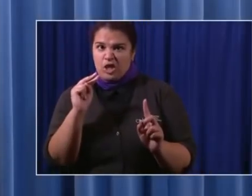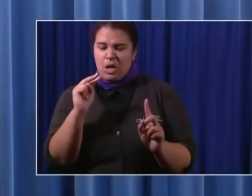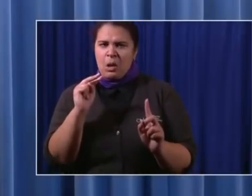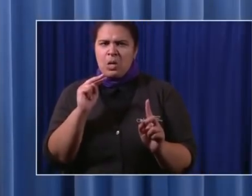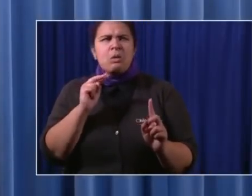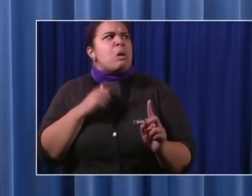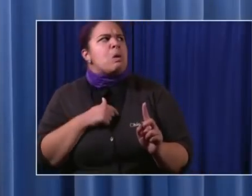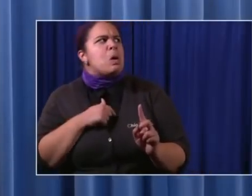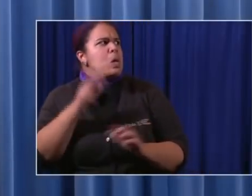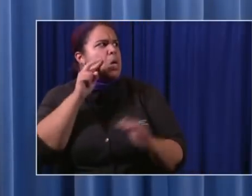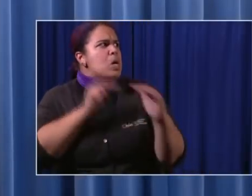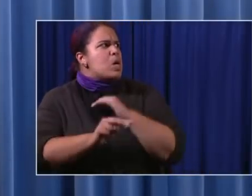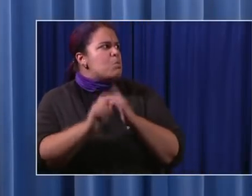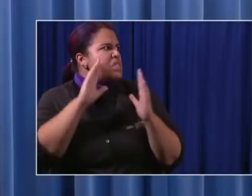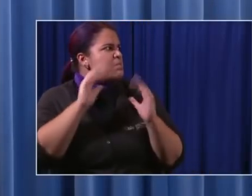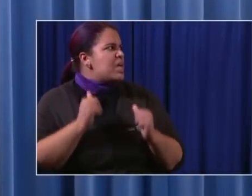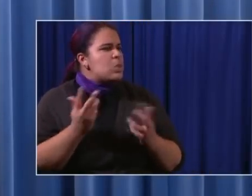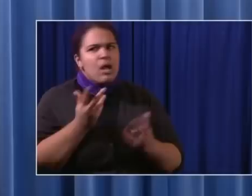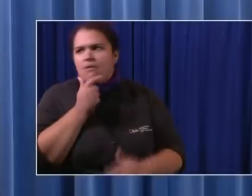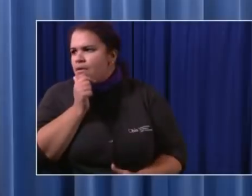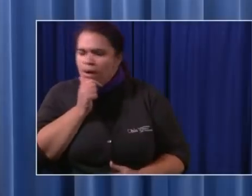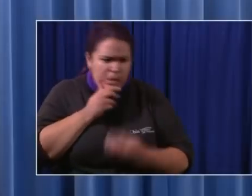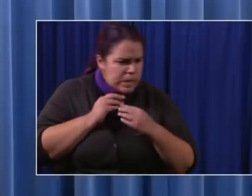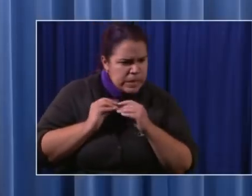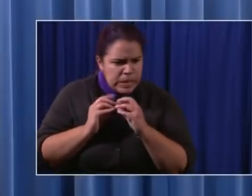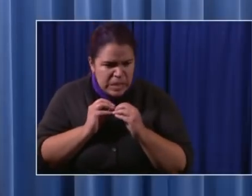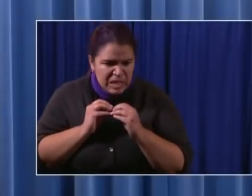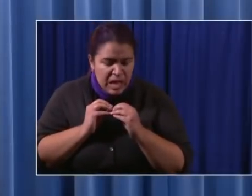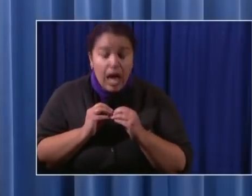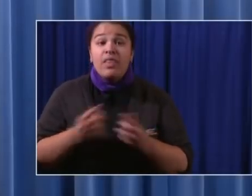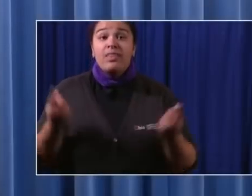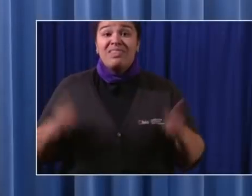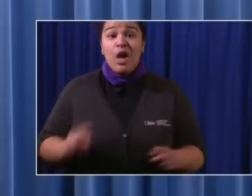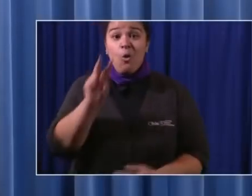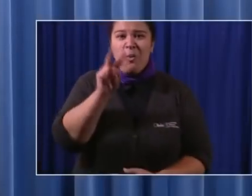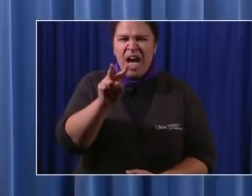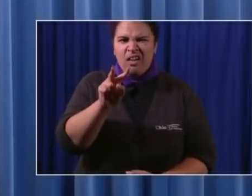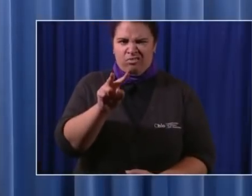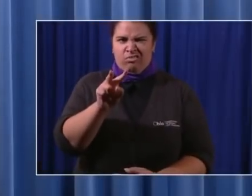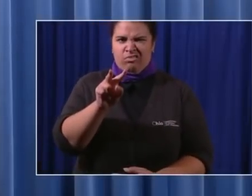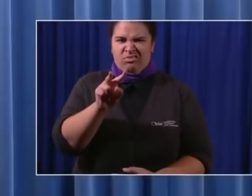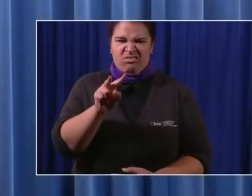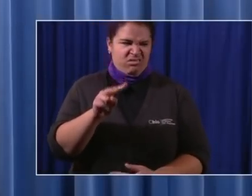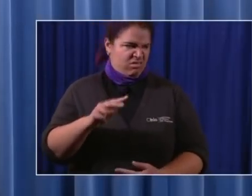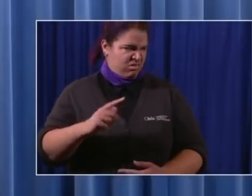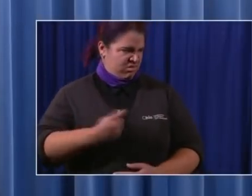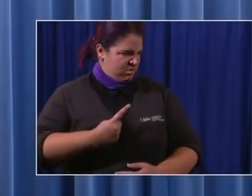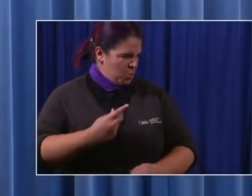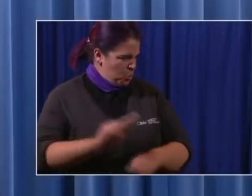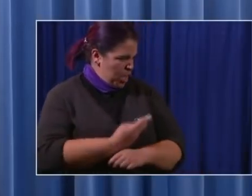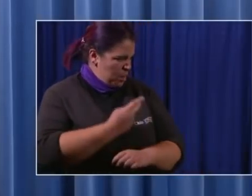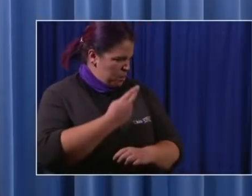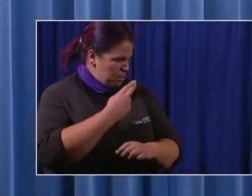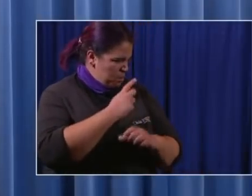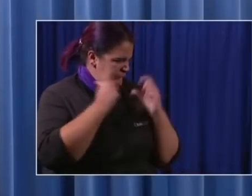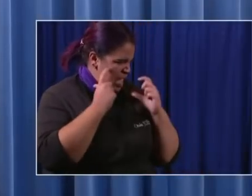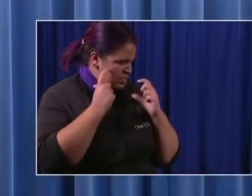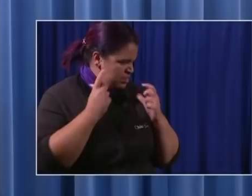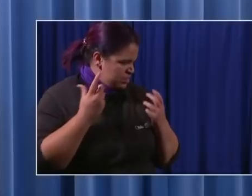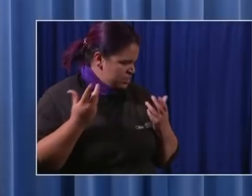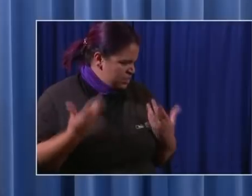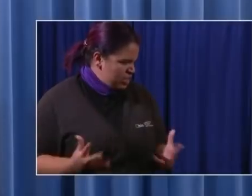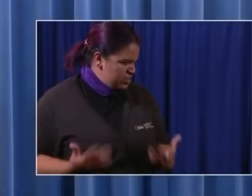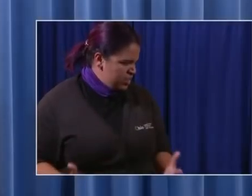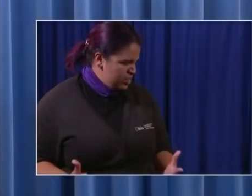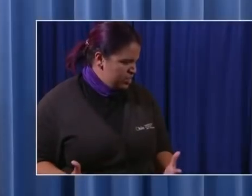come out and just simply ask, wear your mask. And in short, is it up to us, if all to Ohioans, to come out of